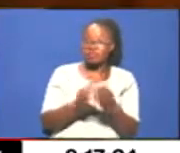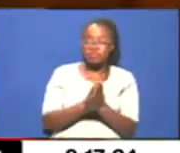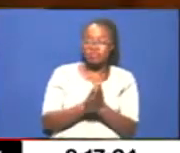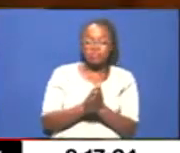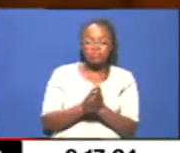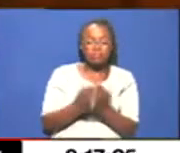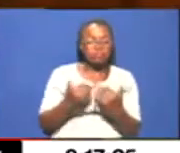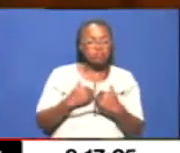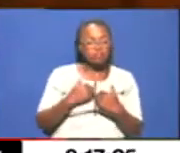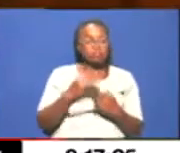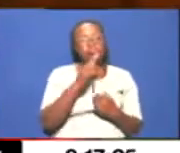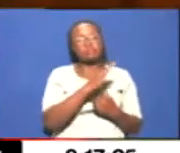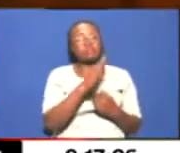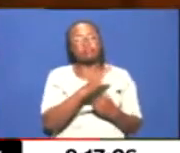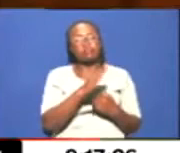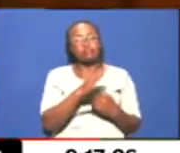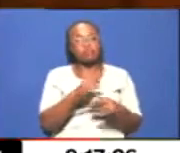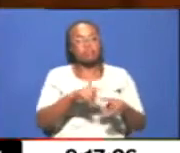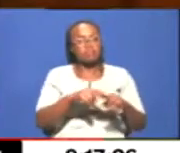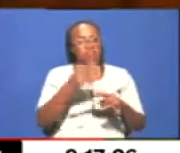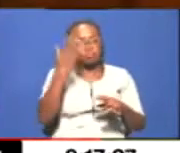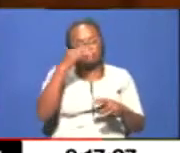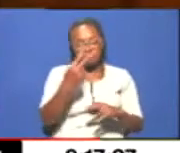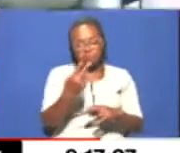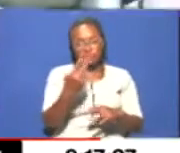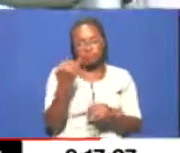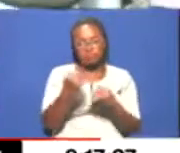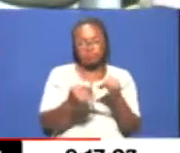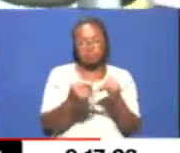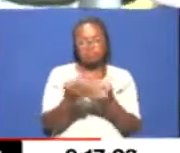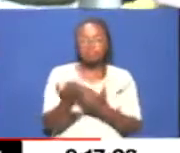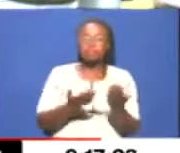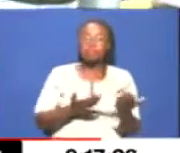evening sittings on the 2 days to conclude House business.